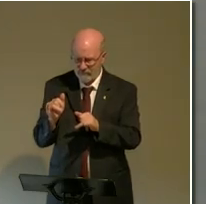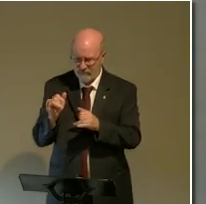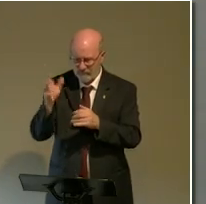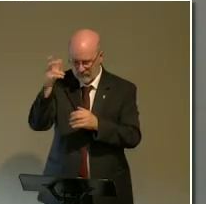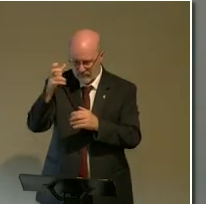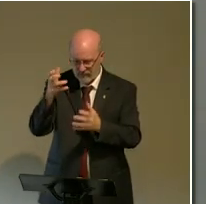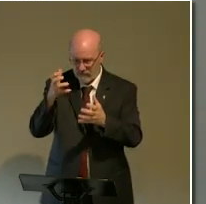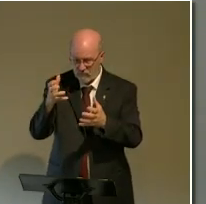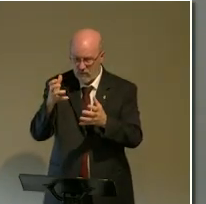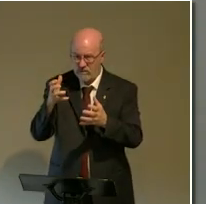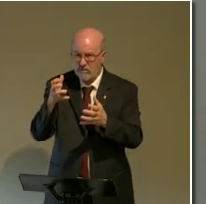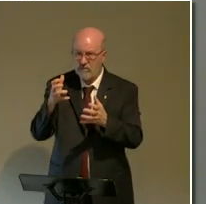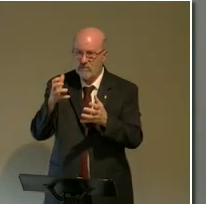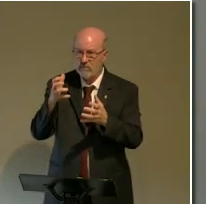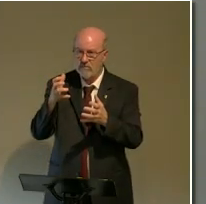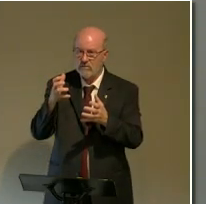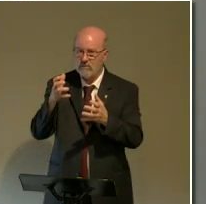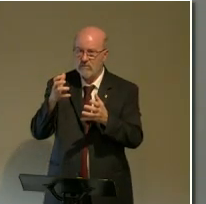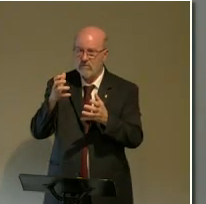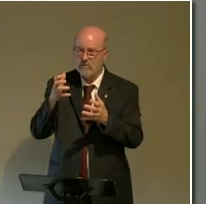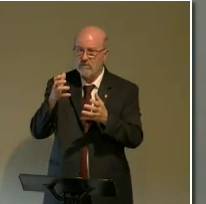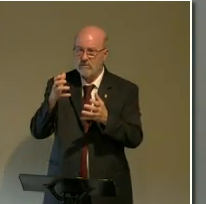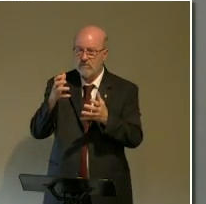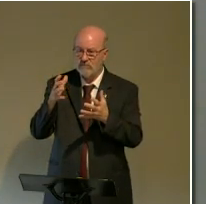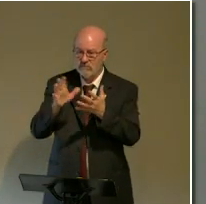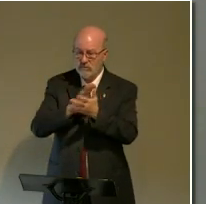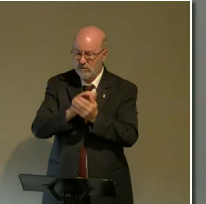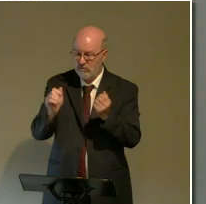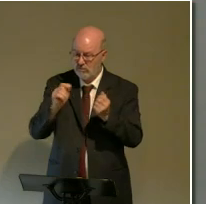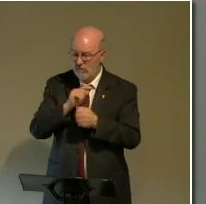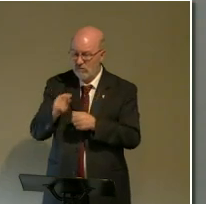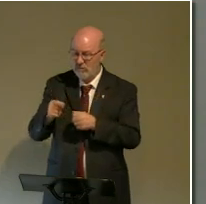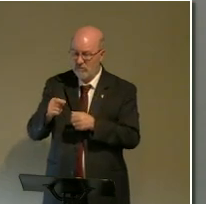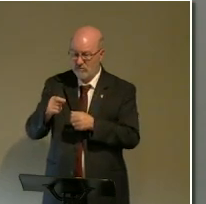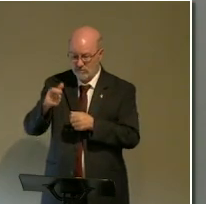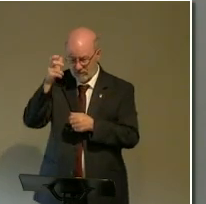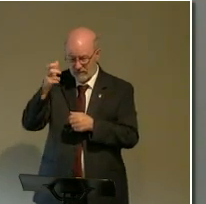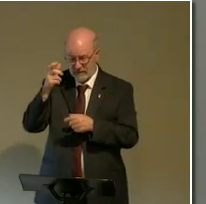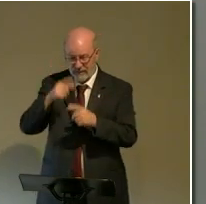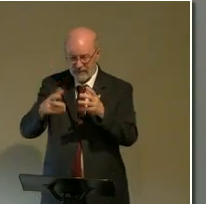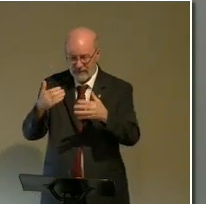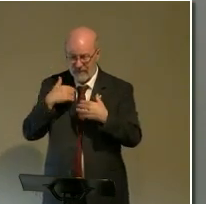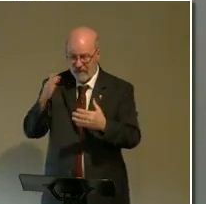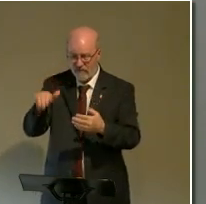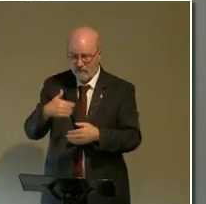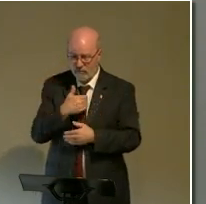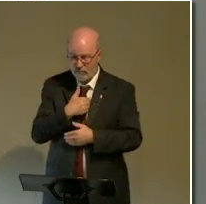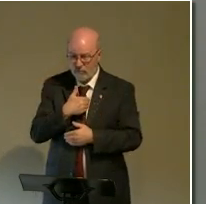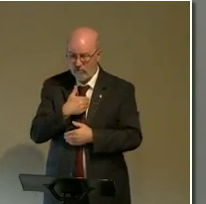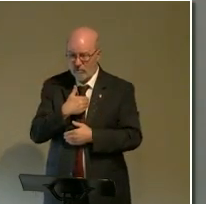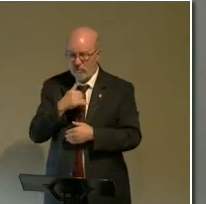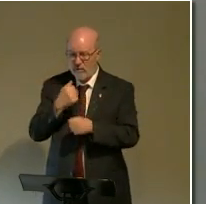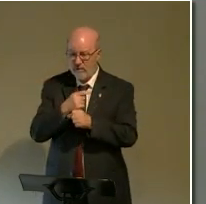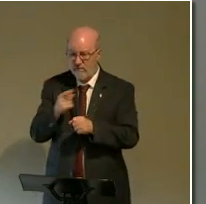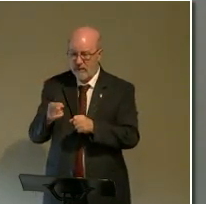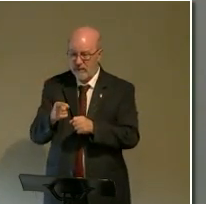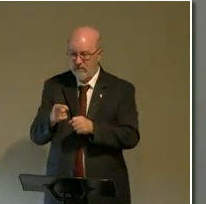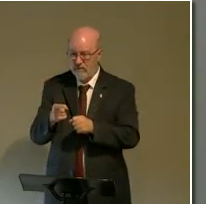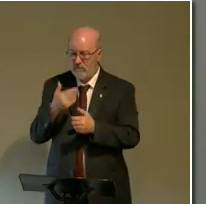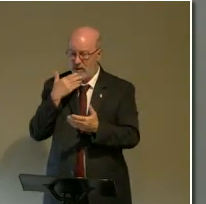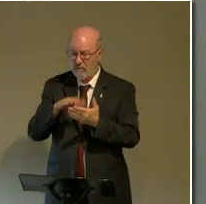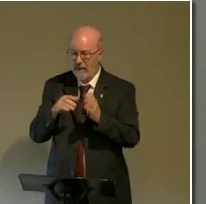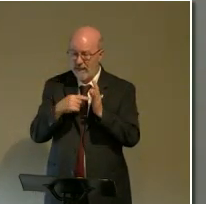Satan wants to devour you. He can't have your soul, but he can make you a